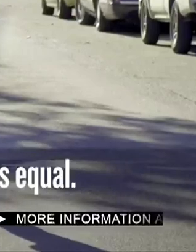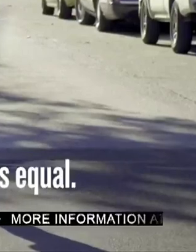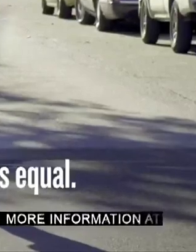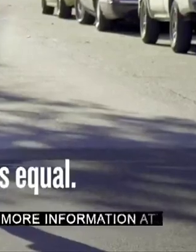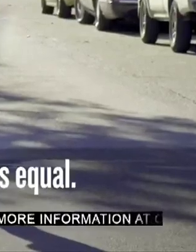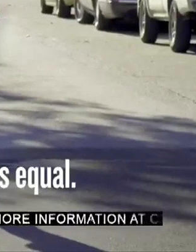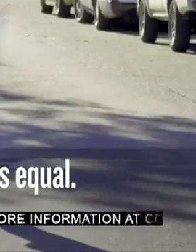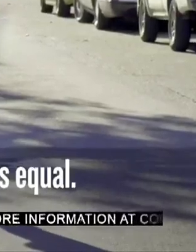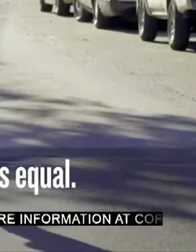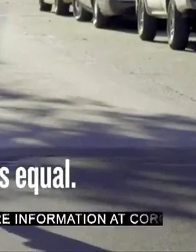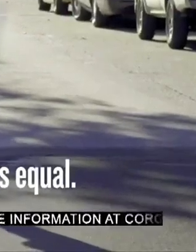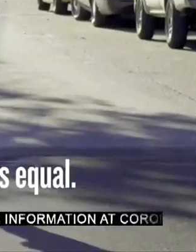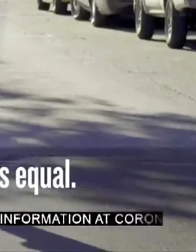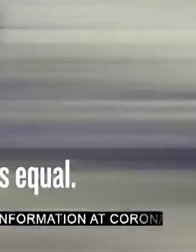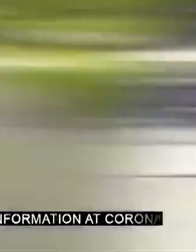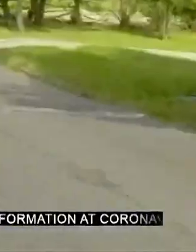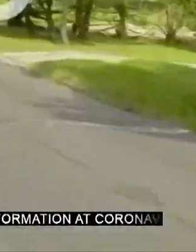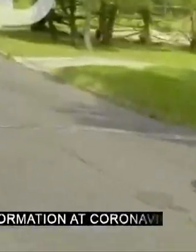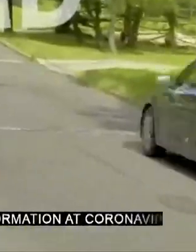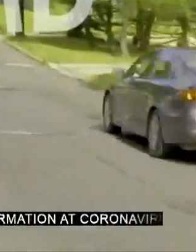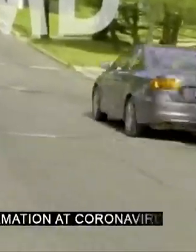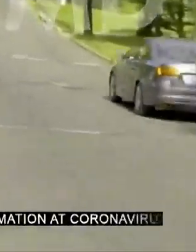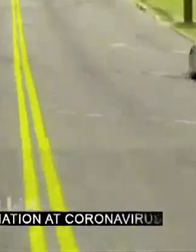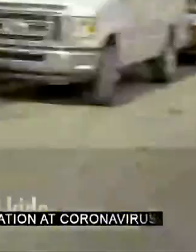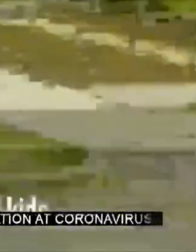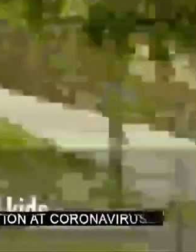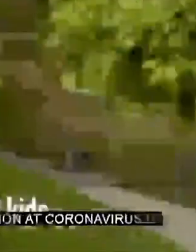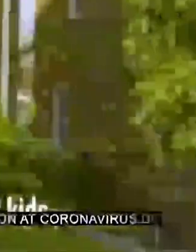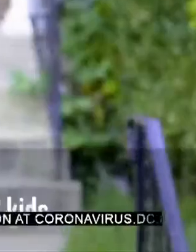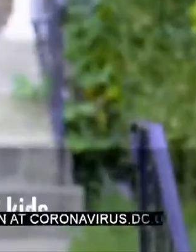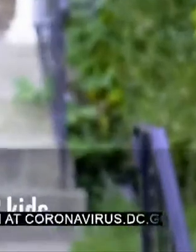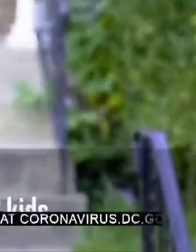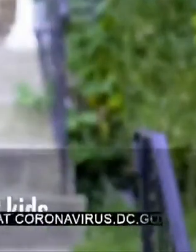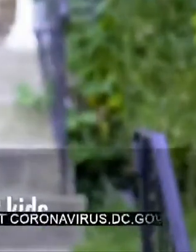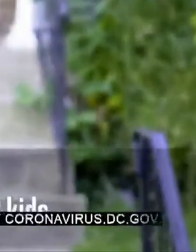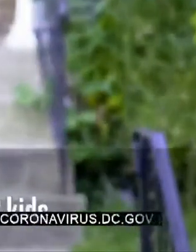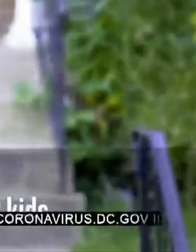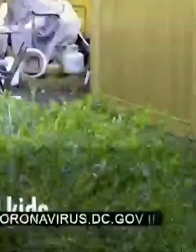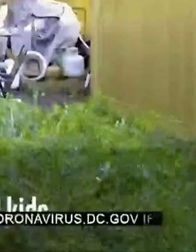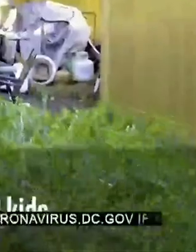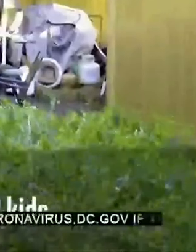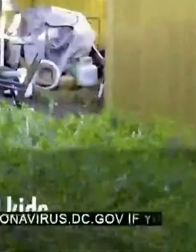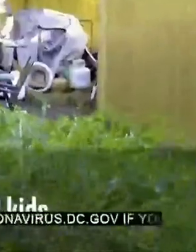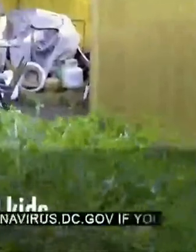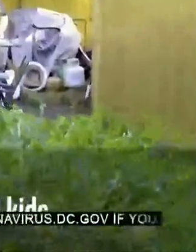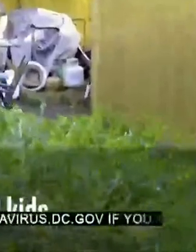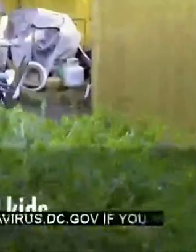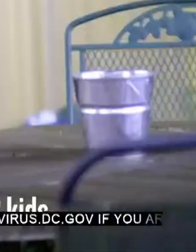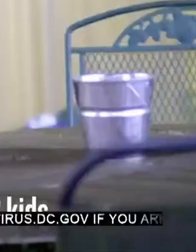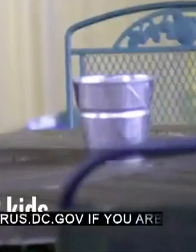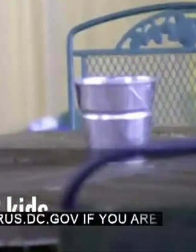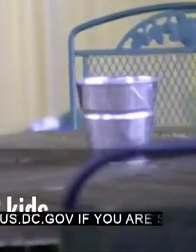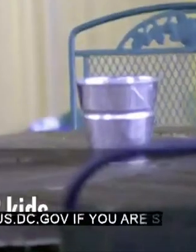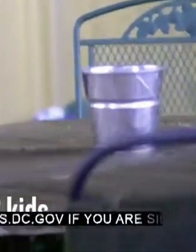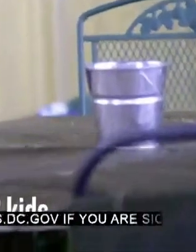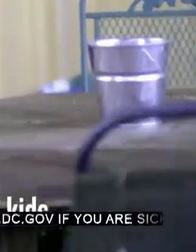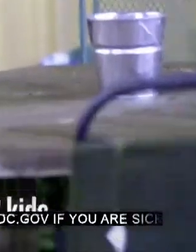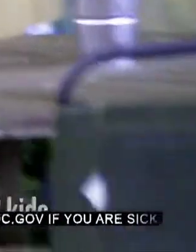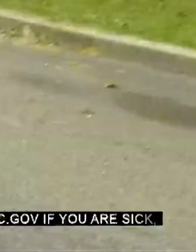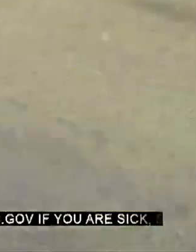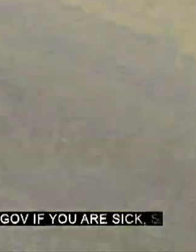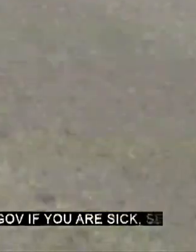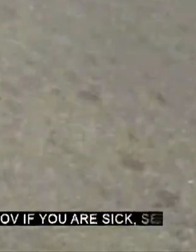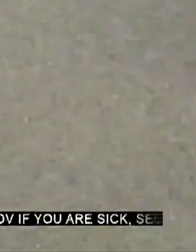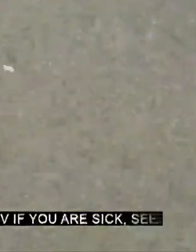This yellow line makes some Americans less equal. This is David. He has lived in D.C. all of his life and has 2